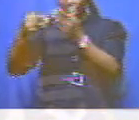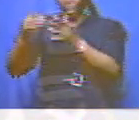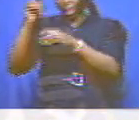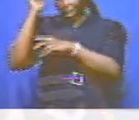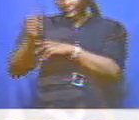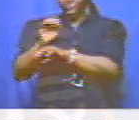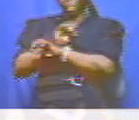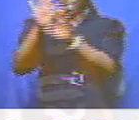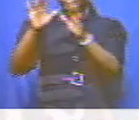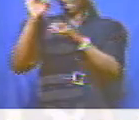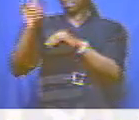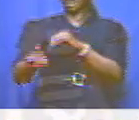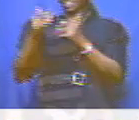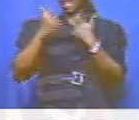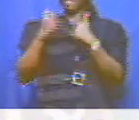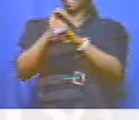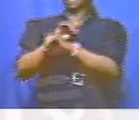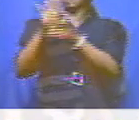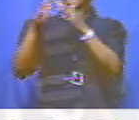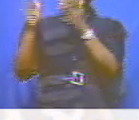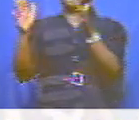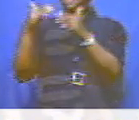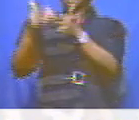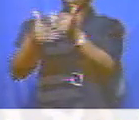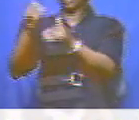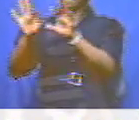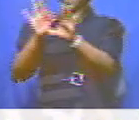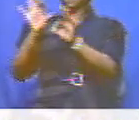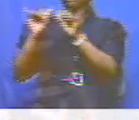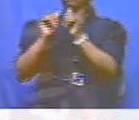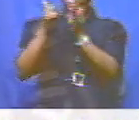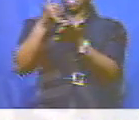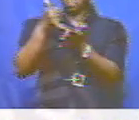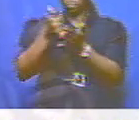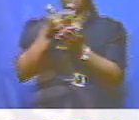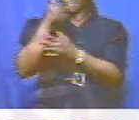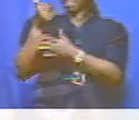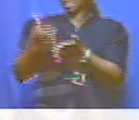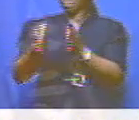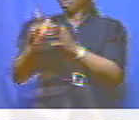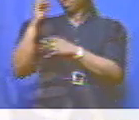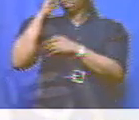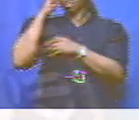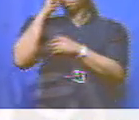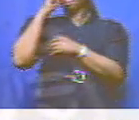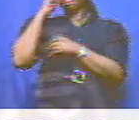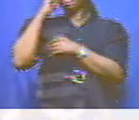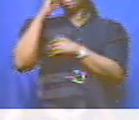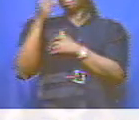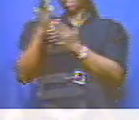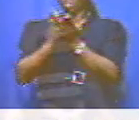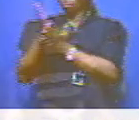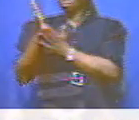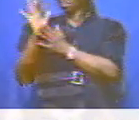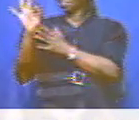need to have a very clear, open process of selection that is inclusive. And the best way we thought that that could be done is by the